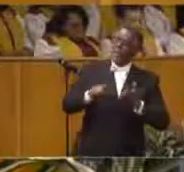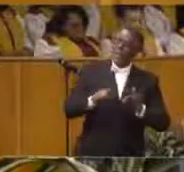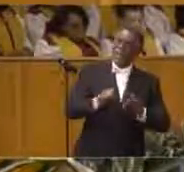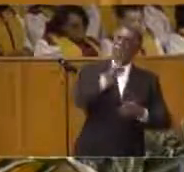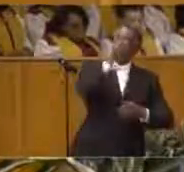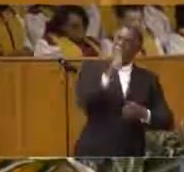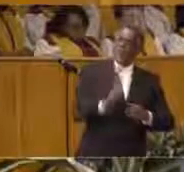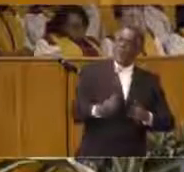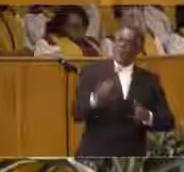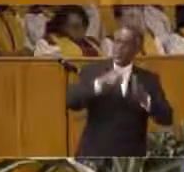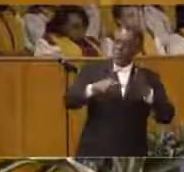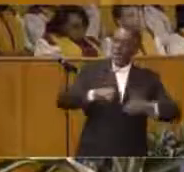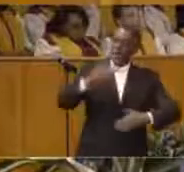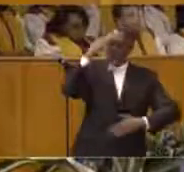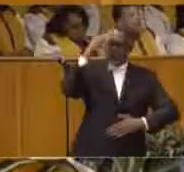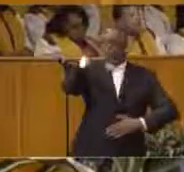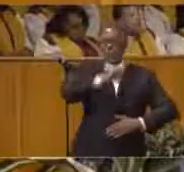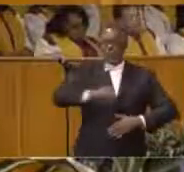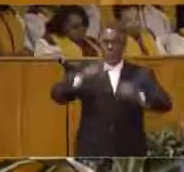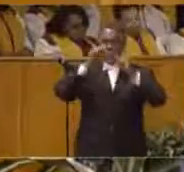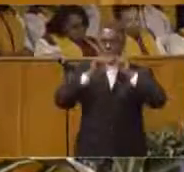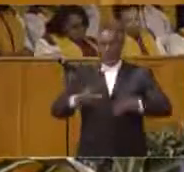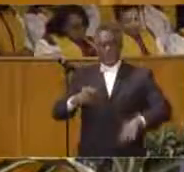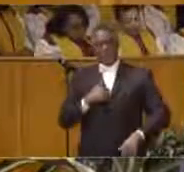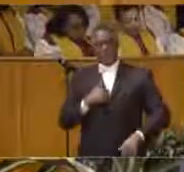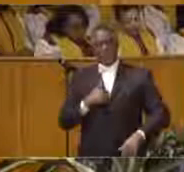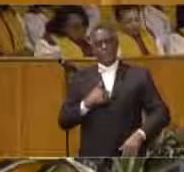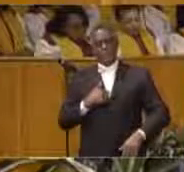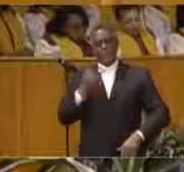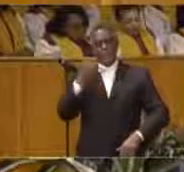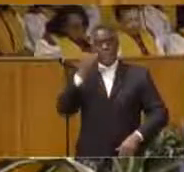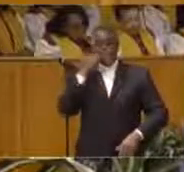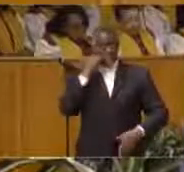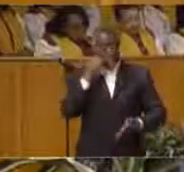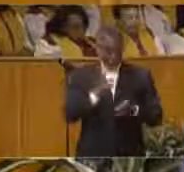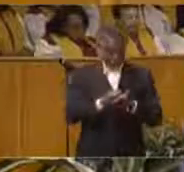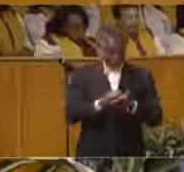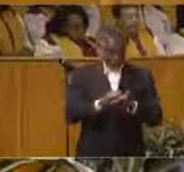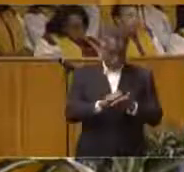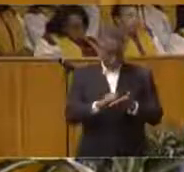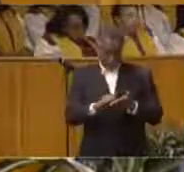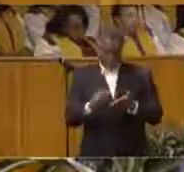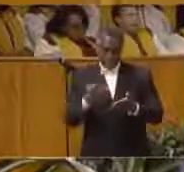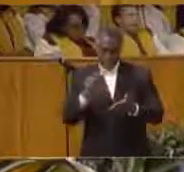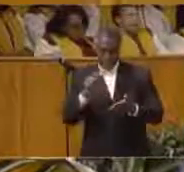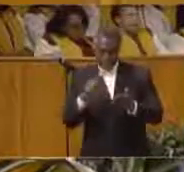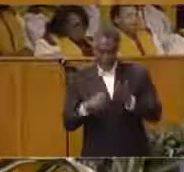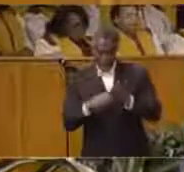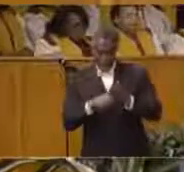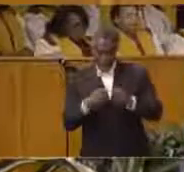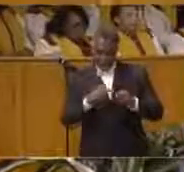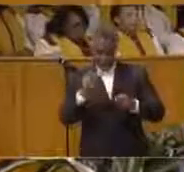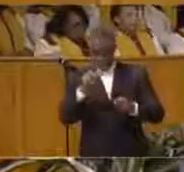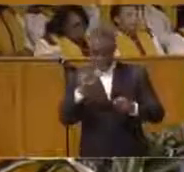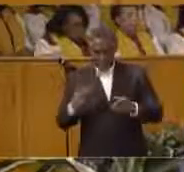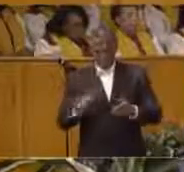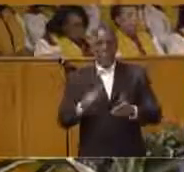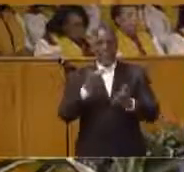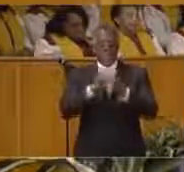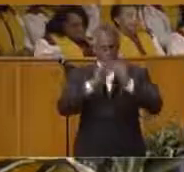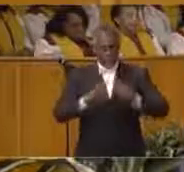the Lord blessed me with. If I scratched it off and I got it, it's a blessing from the Lord.